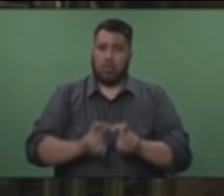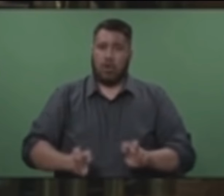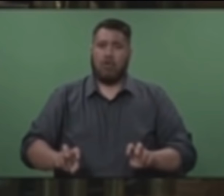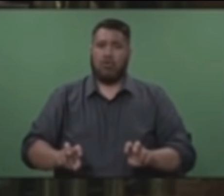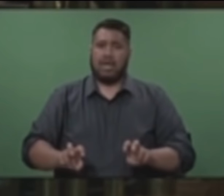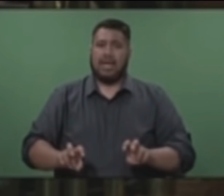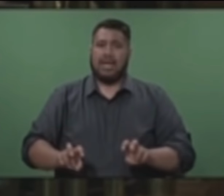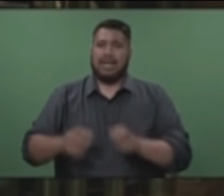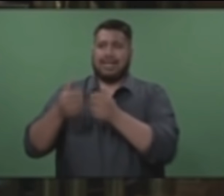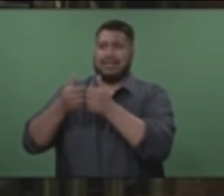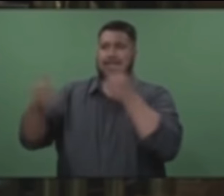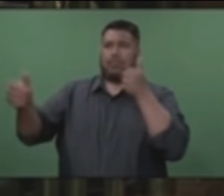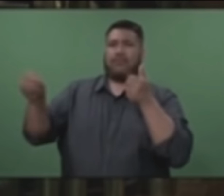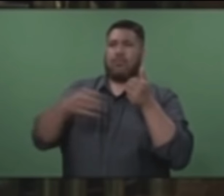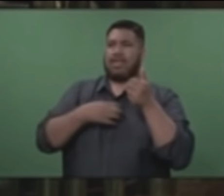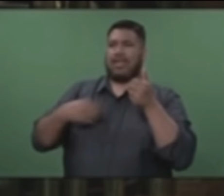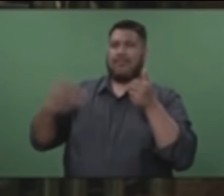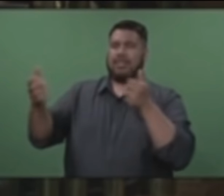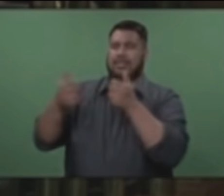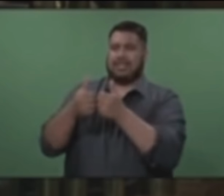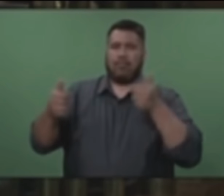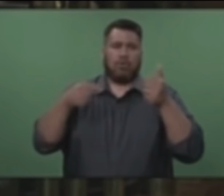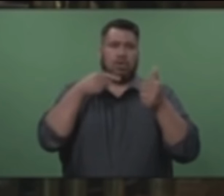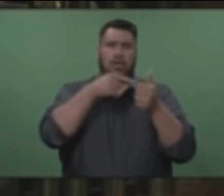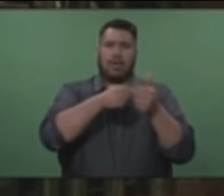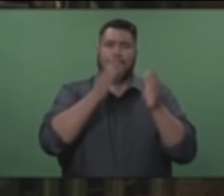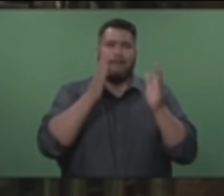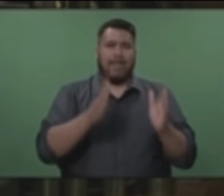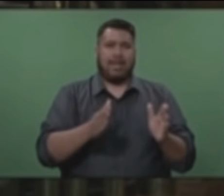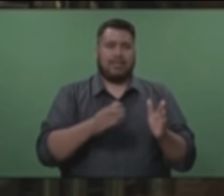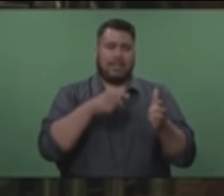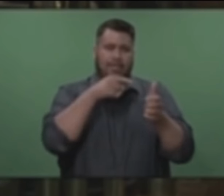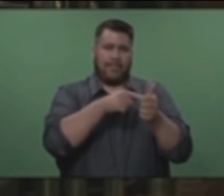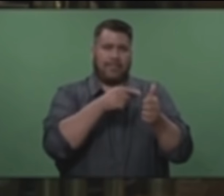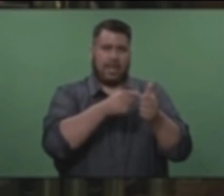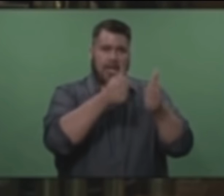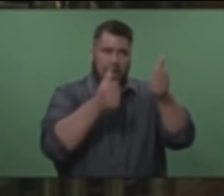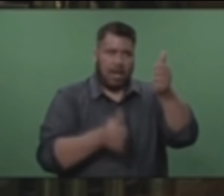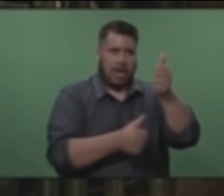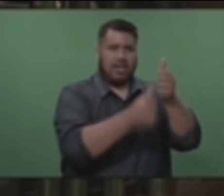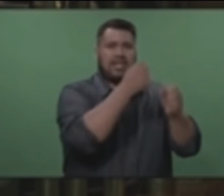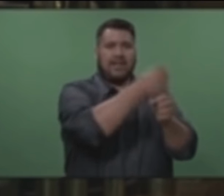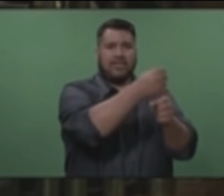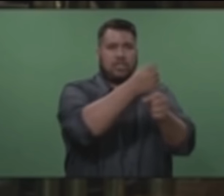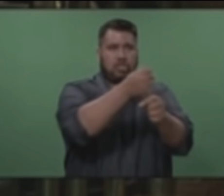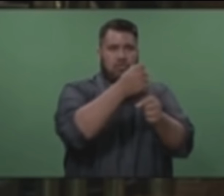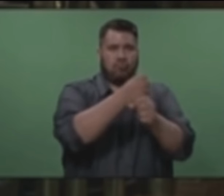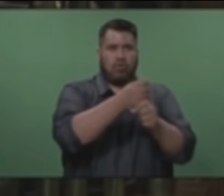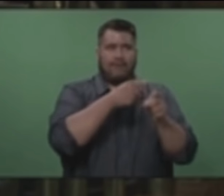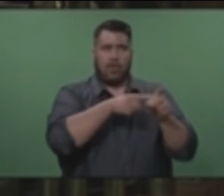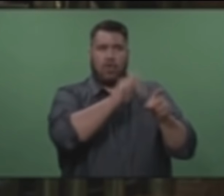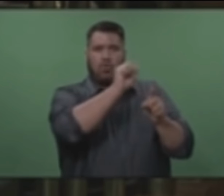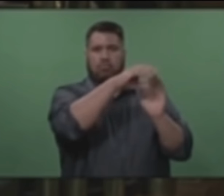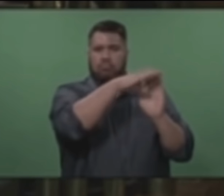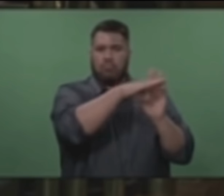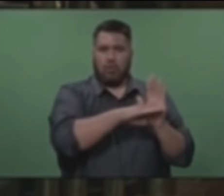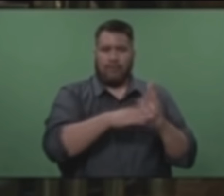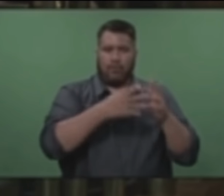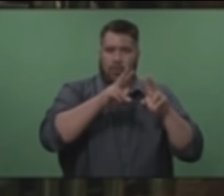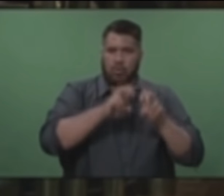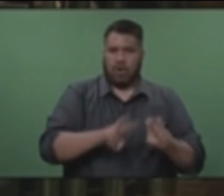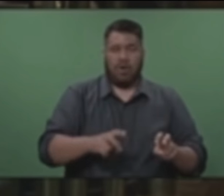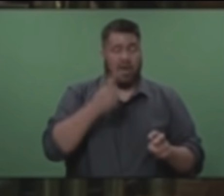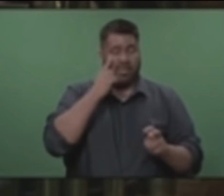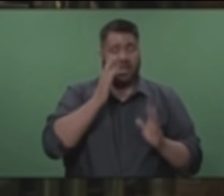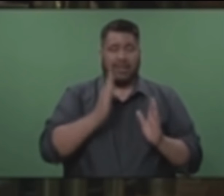government of the day. The same could be said for this House and the government's existing schedule. I hope that